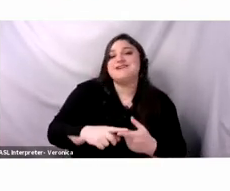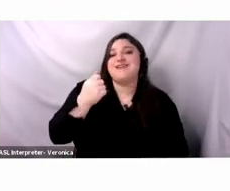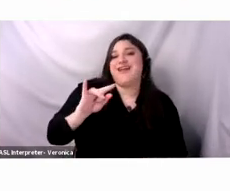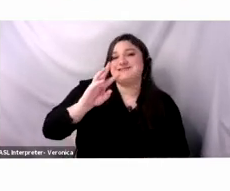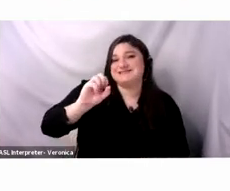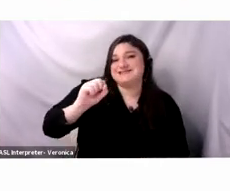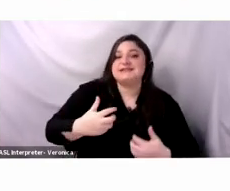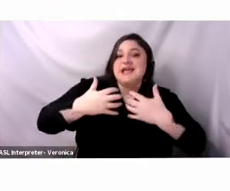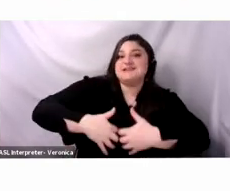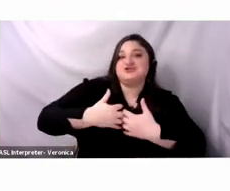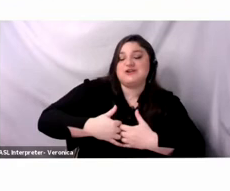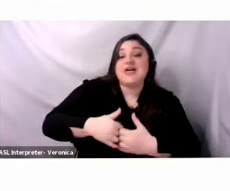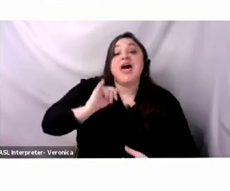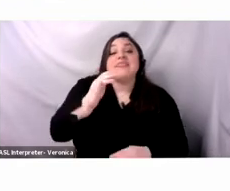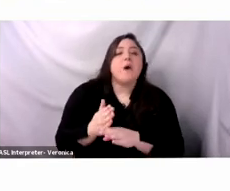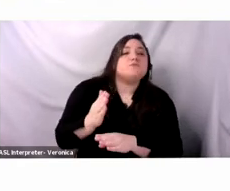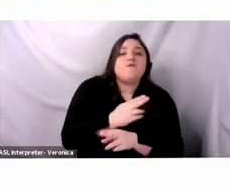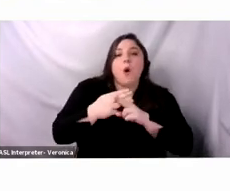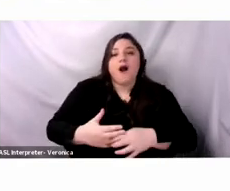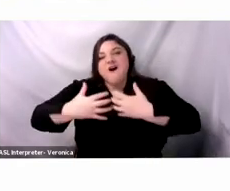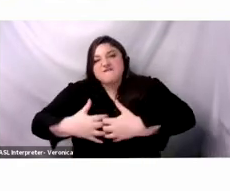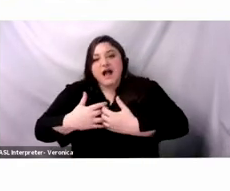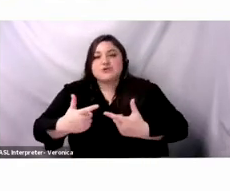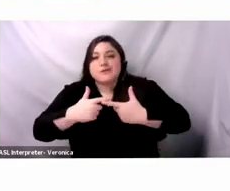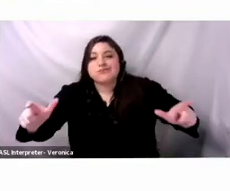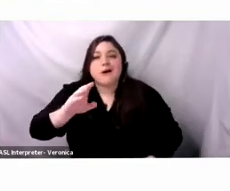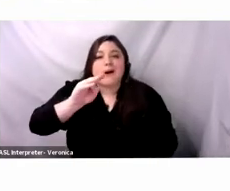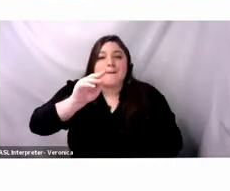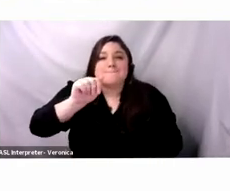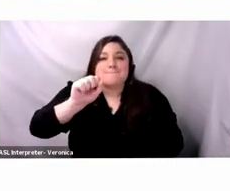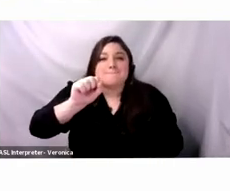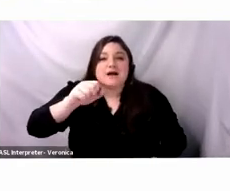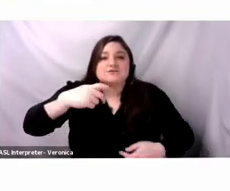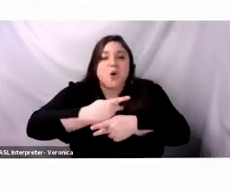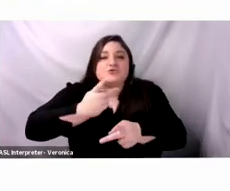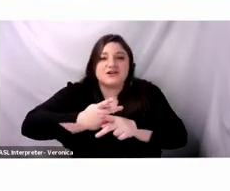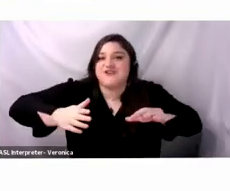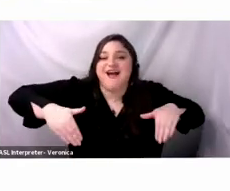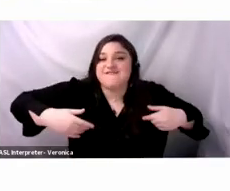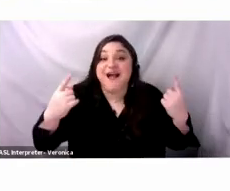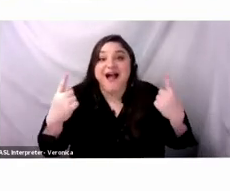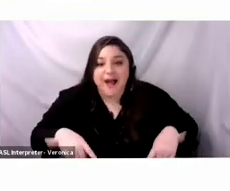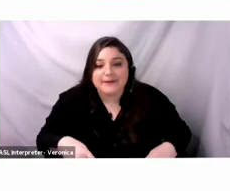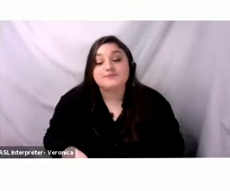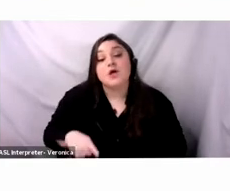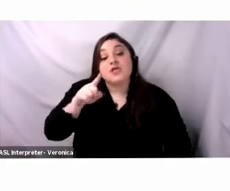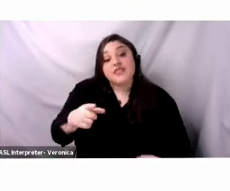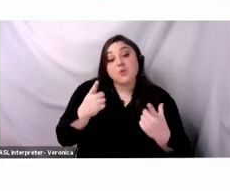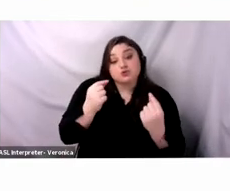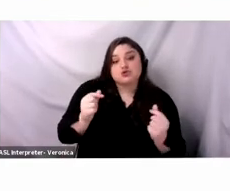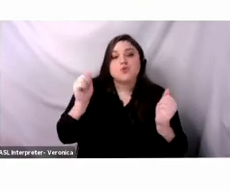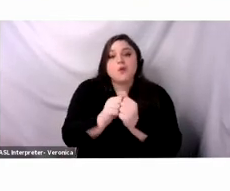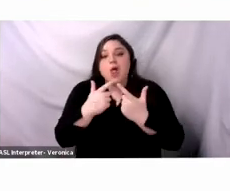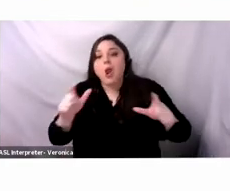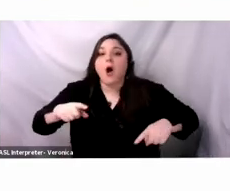production had not yet reached the scale of the population, and everyone, regardless of class, was drawn to the wider variety of materials and styles available